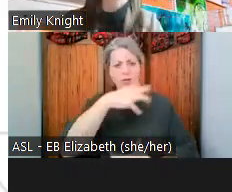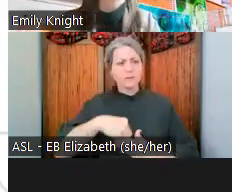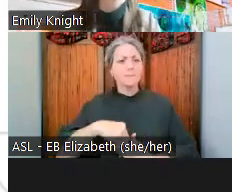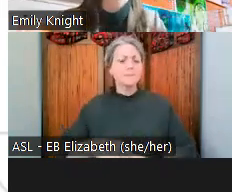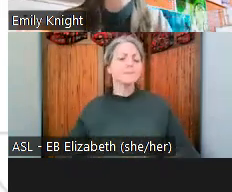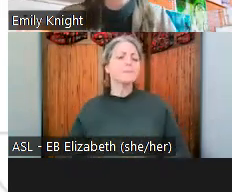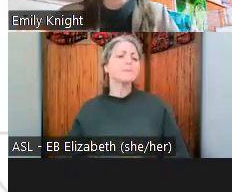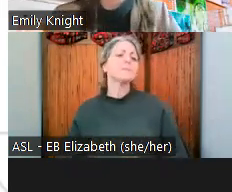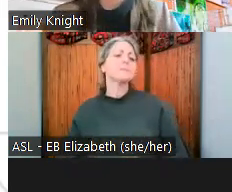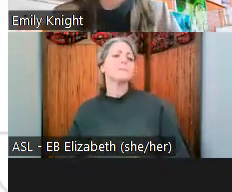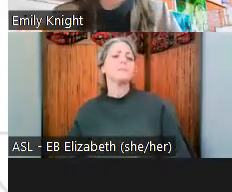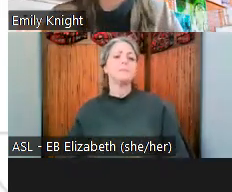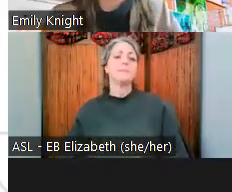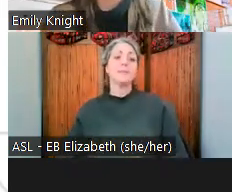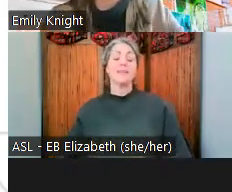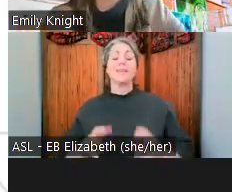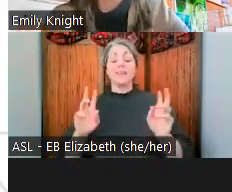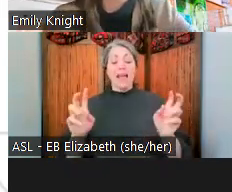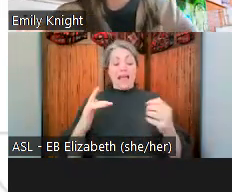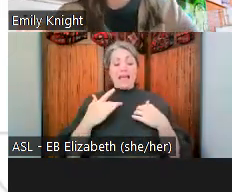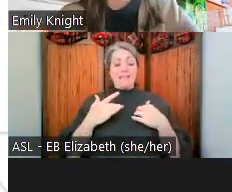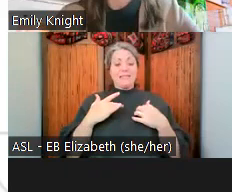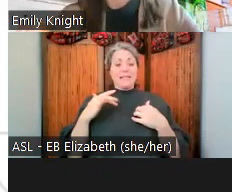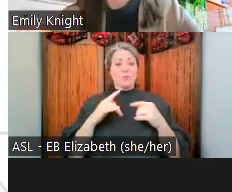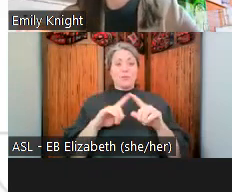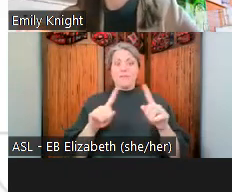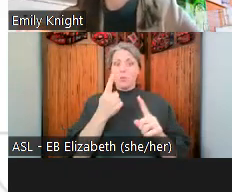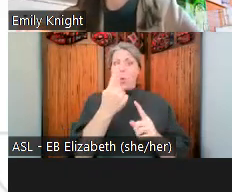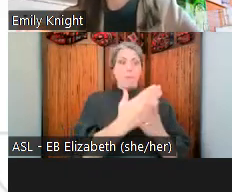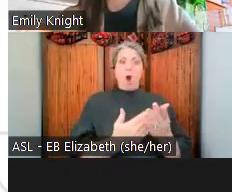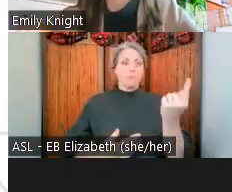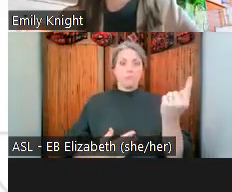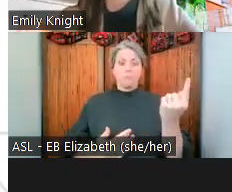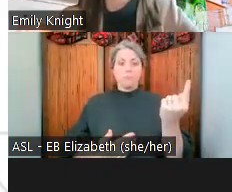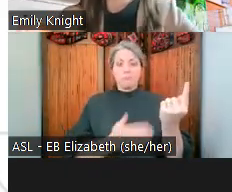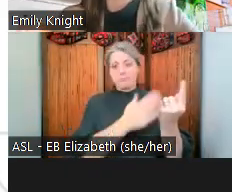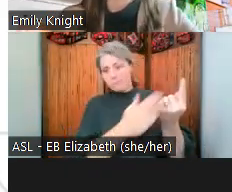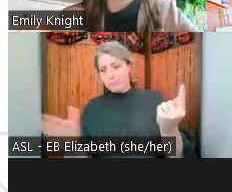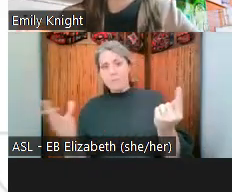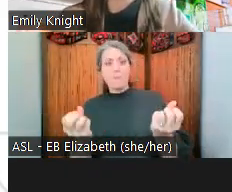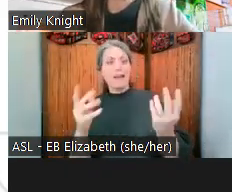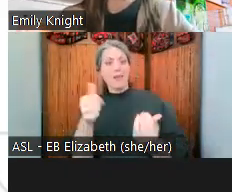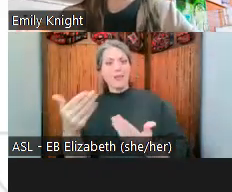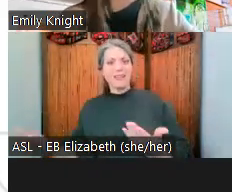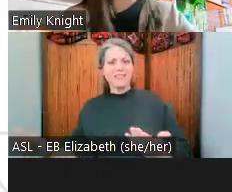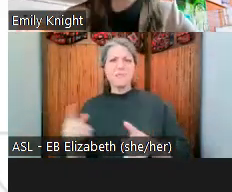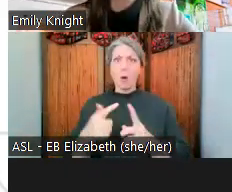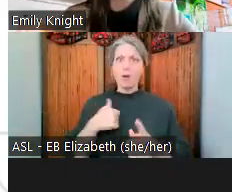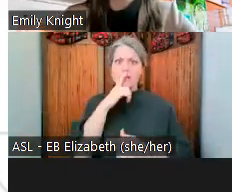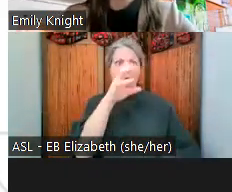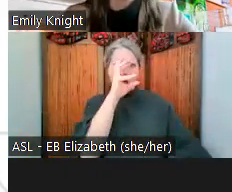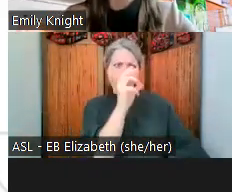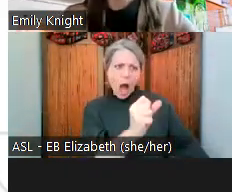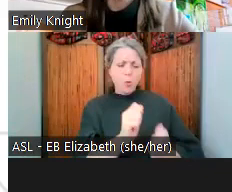Now, of course, sensory differences are just one piece of autism. So why are we so interested in that one piece that we are